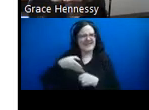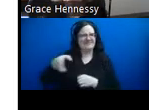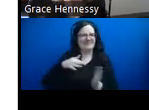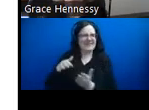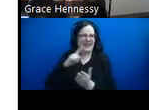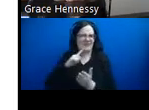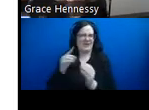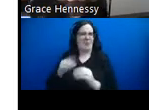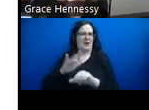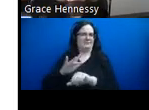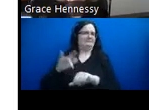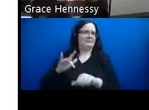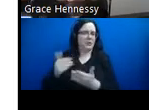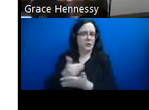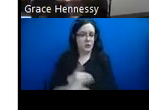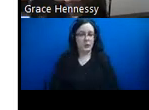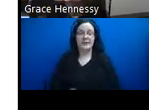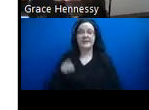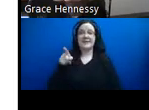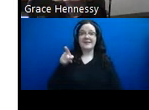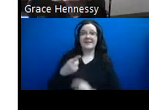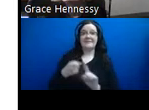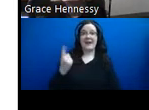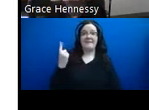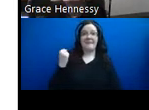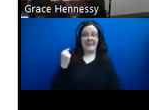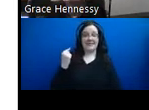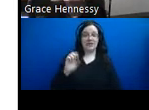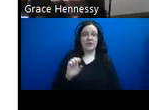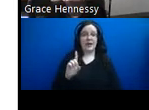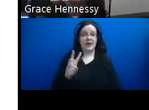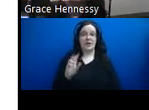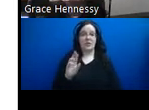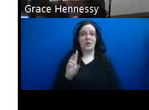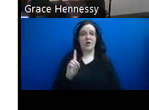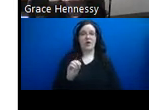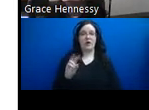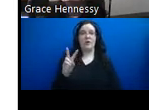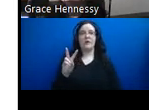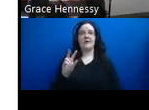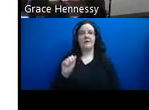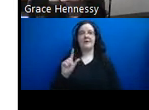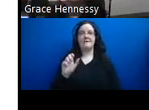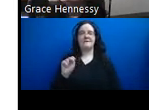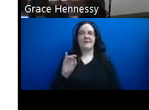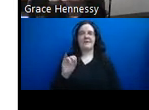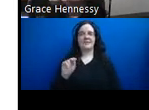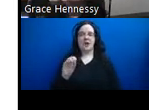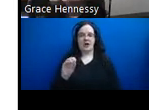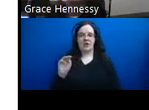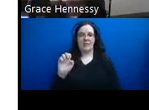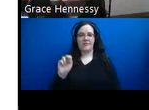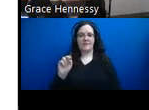from last year by Eduardo Valenciano Mendoza and his colleagues. They looked at